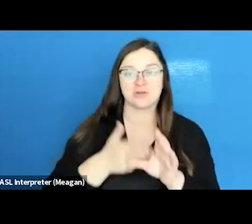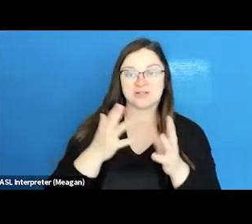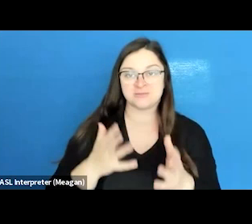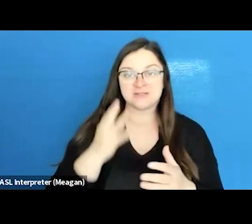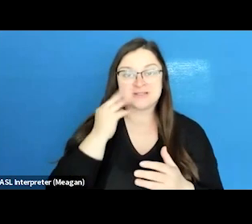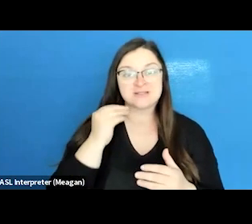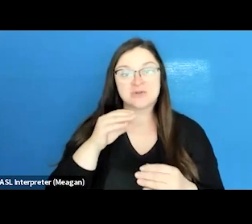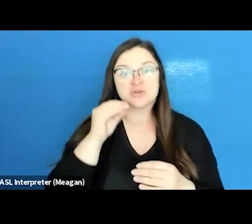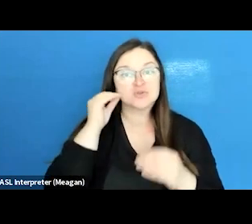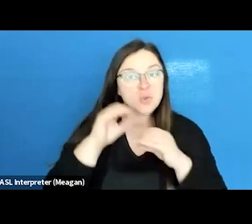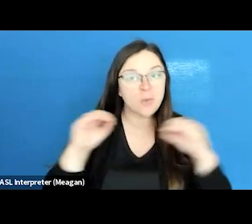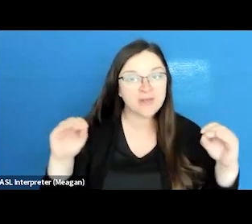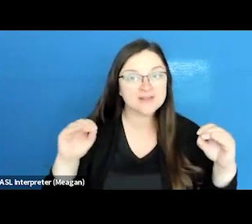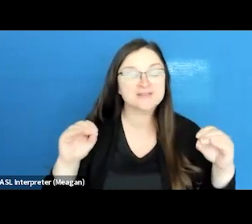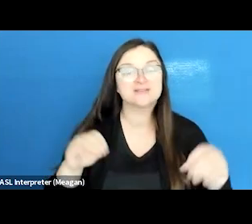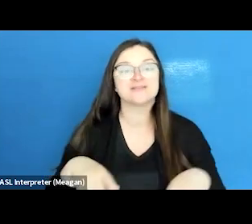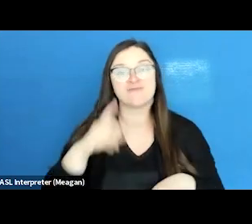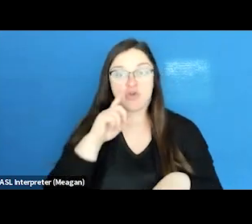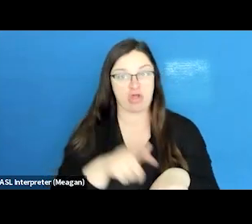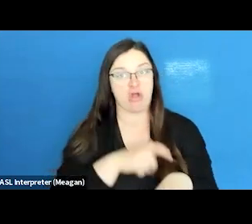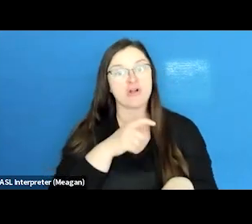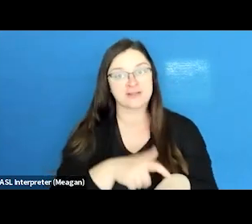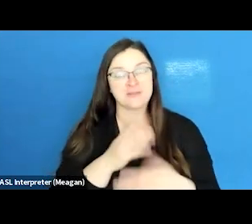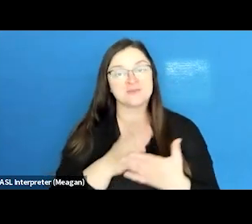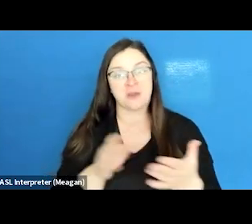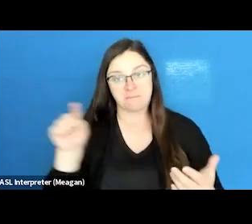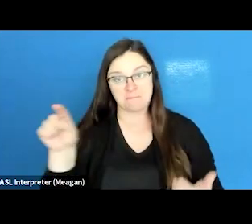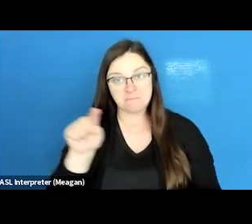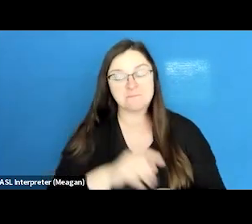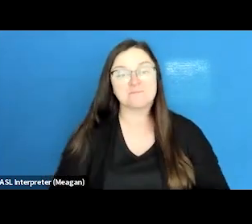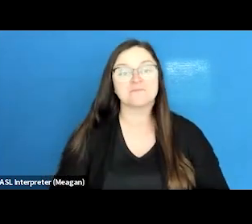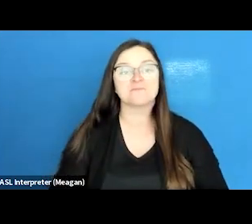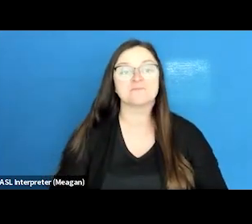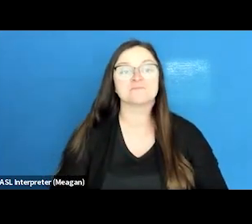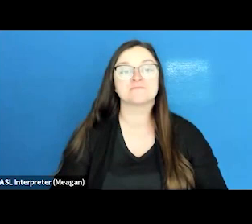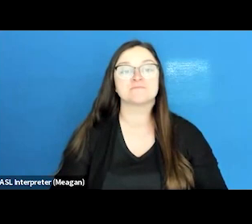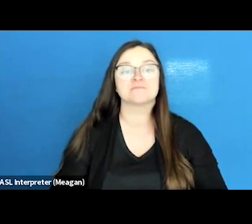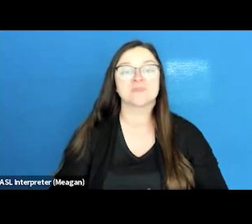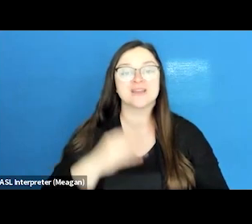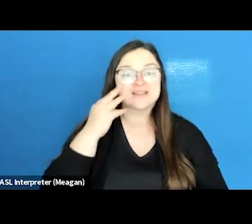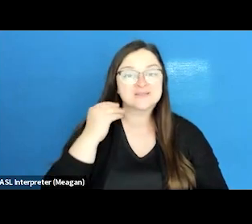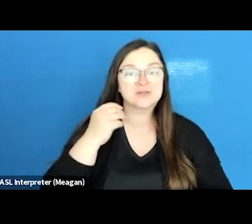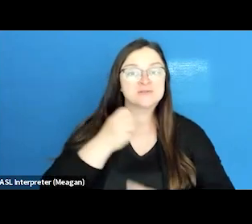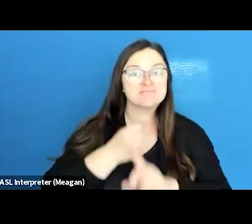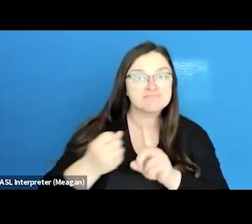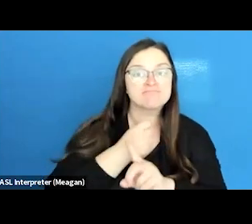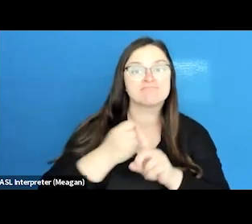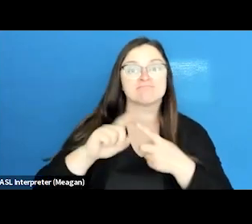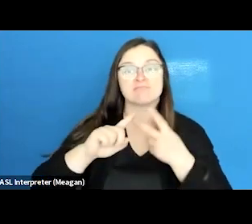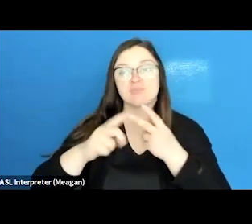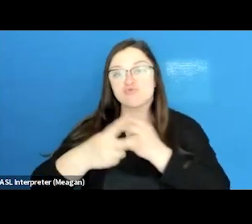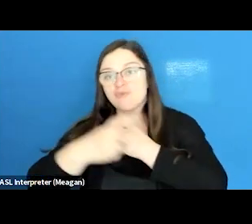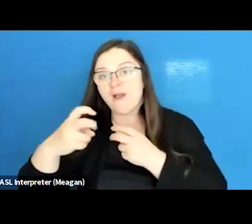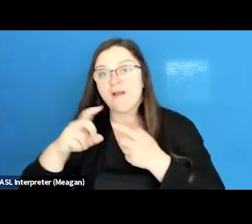been homeless for a very long time, and have been beaten, robbed,